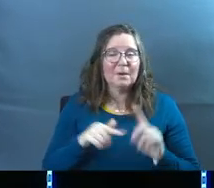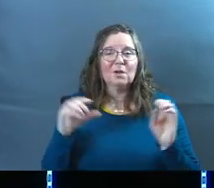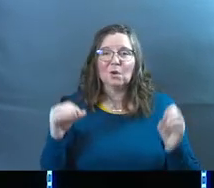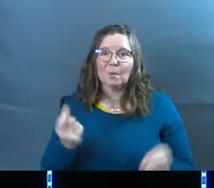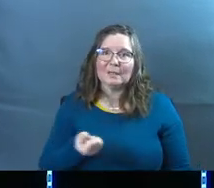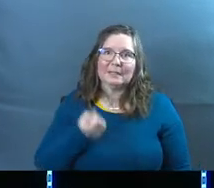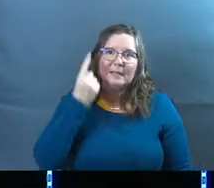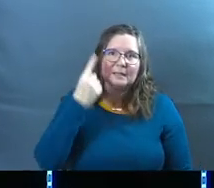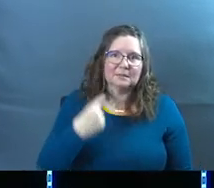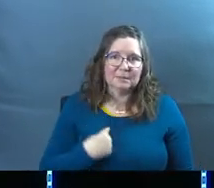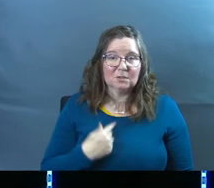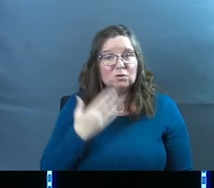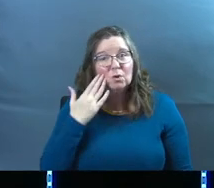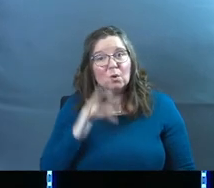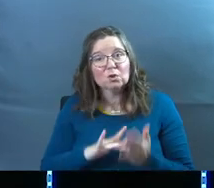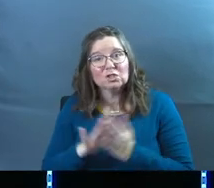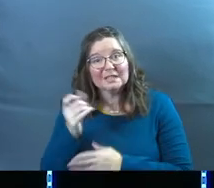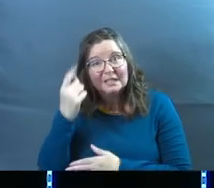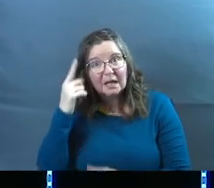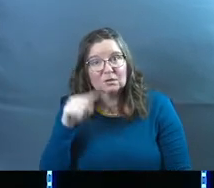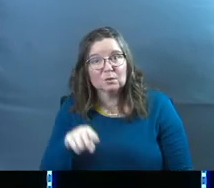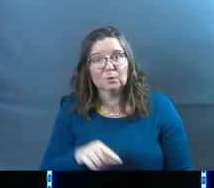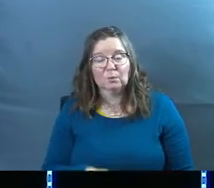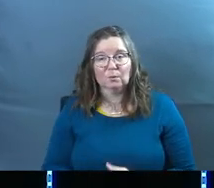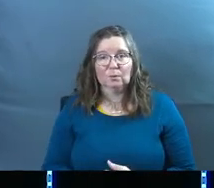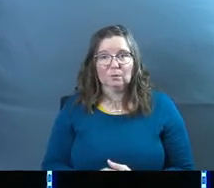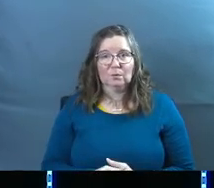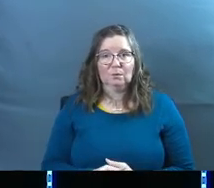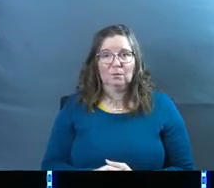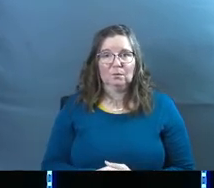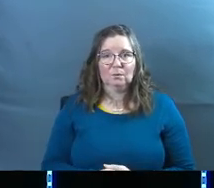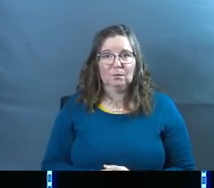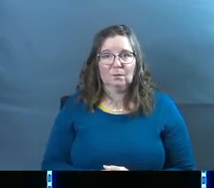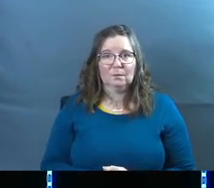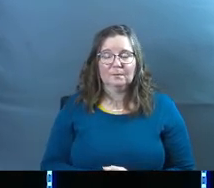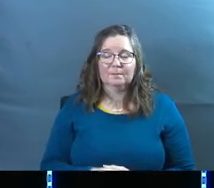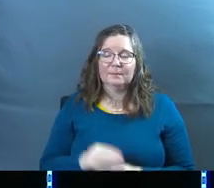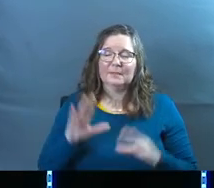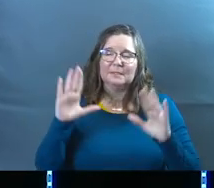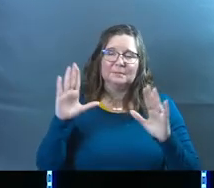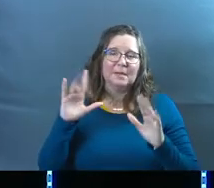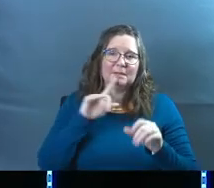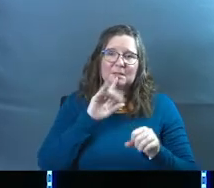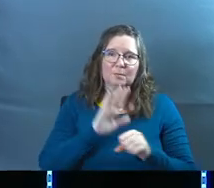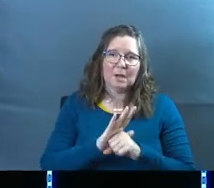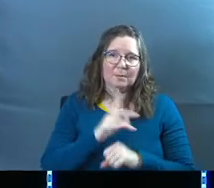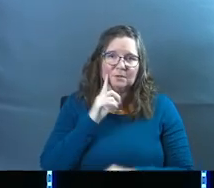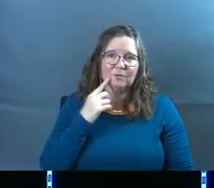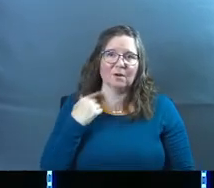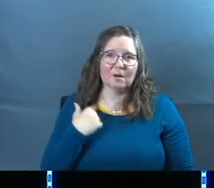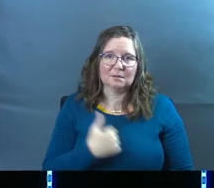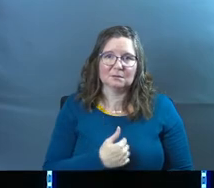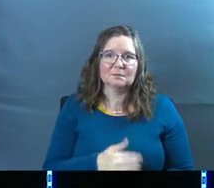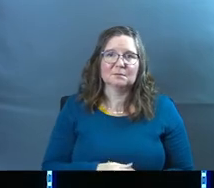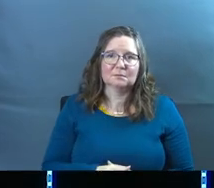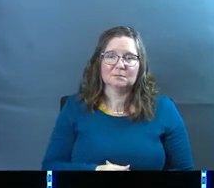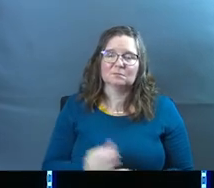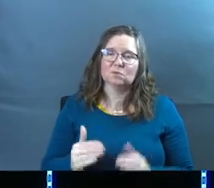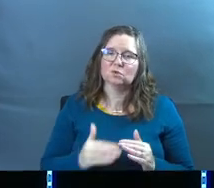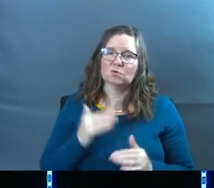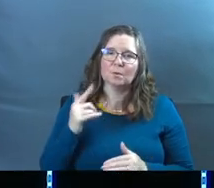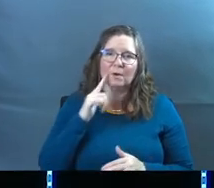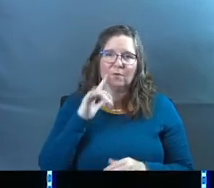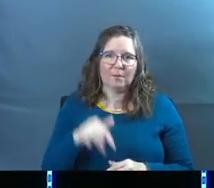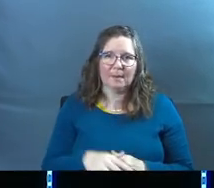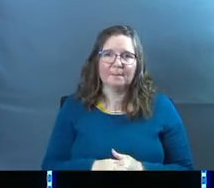nobody gets me. Do you know Jesus gets you? That's an amazing promise for us. So much to